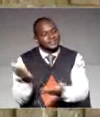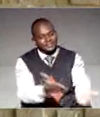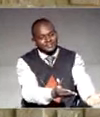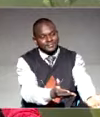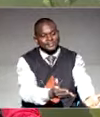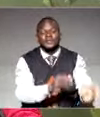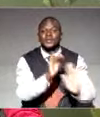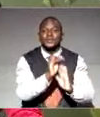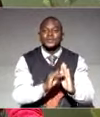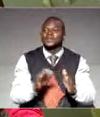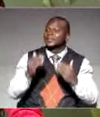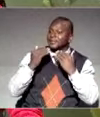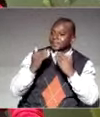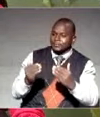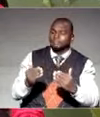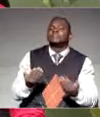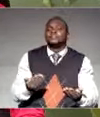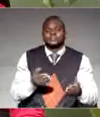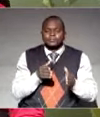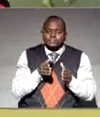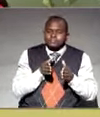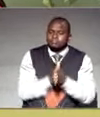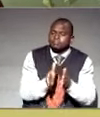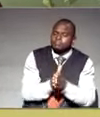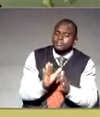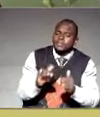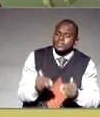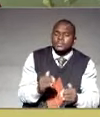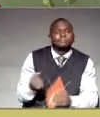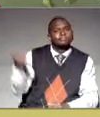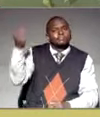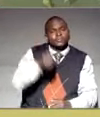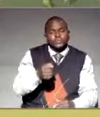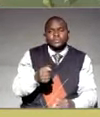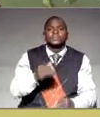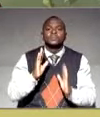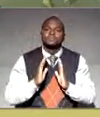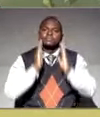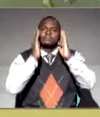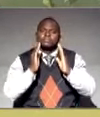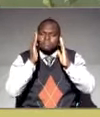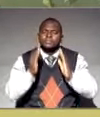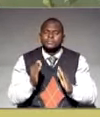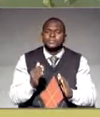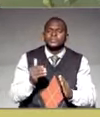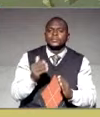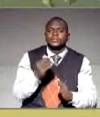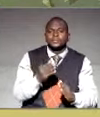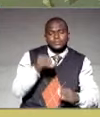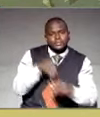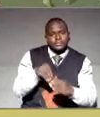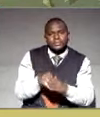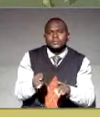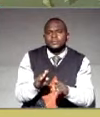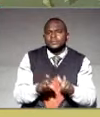the program. Thank you very much. So tell us a bit about this consecration. Who is the bishop-elect, and who is